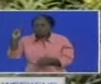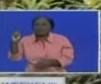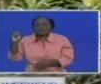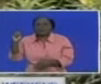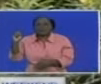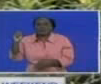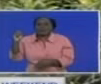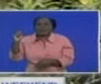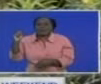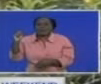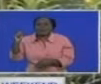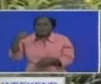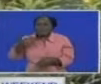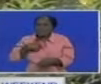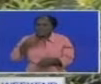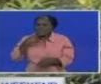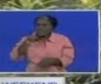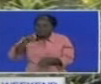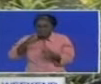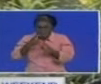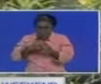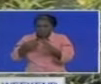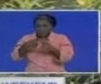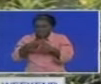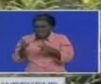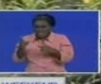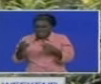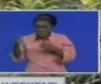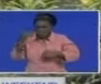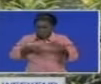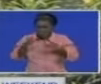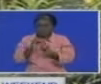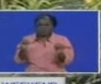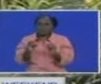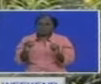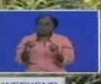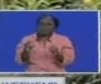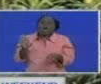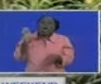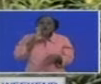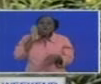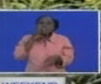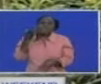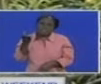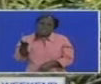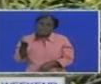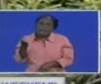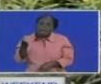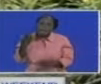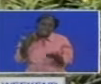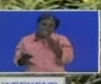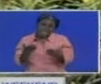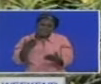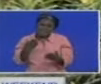I want from the onset to say it's not a punitive exercise, because there have been rumors and apprehension that maybe the vetting